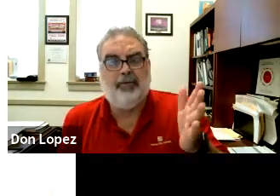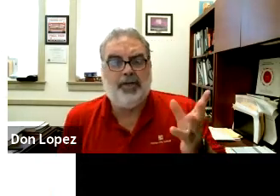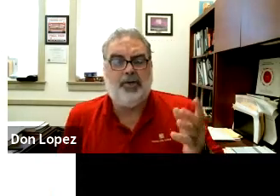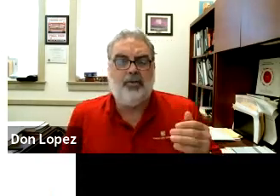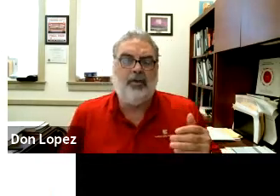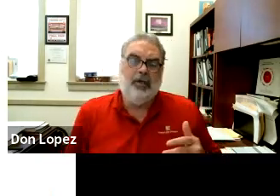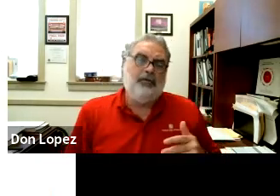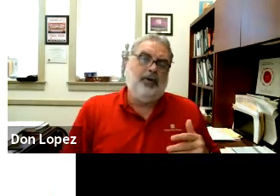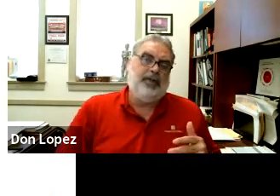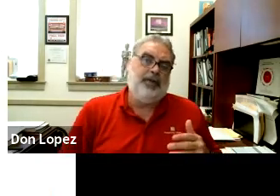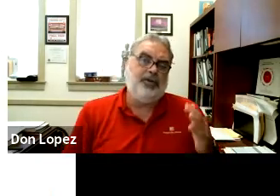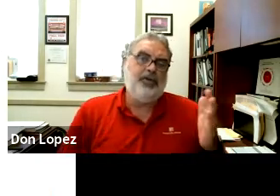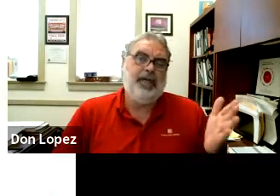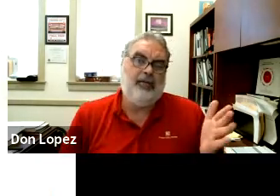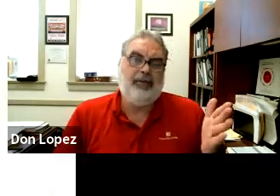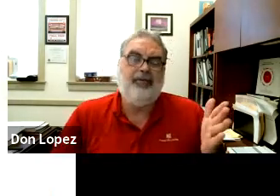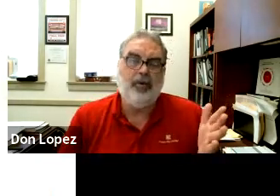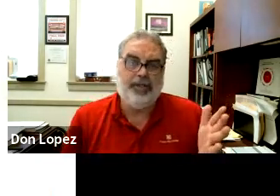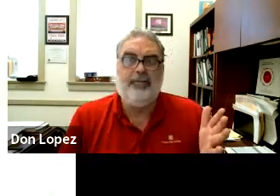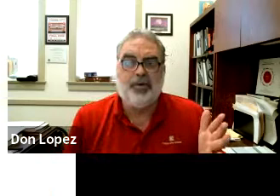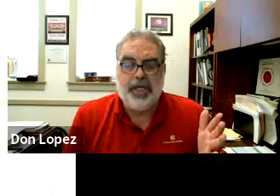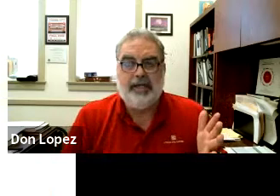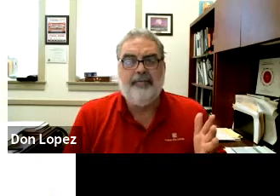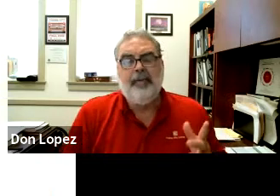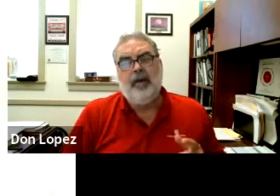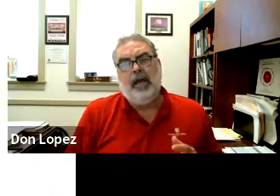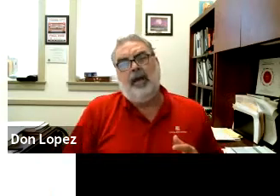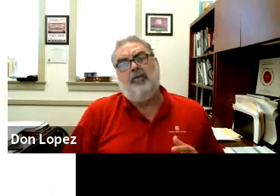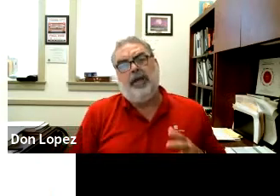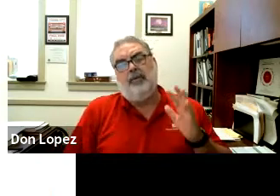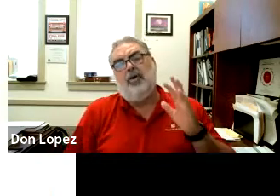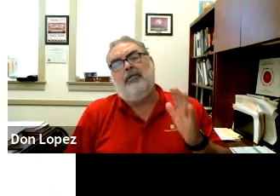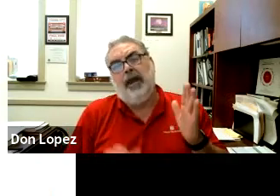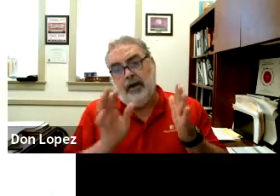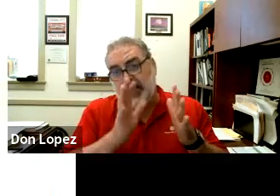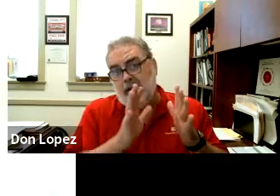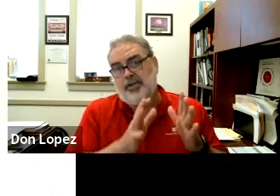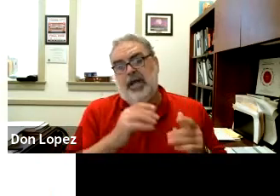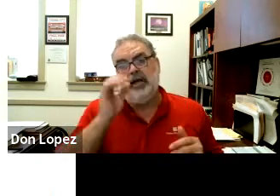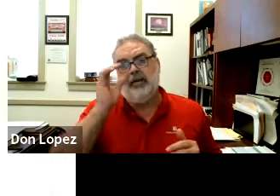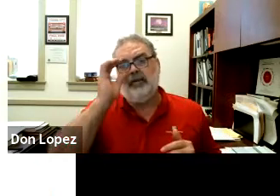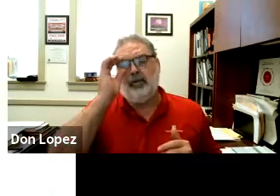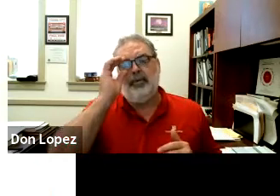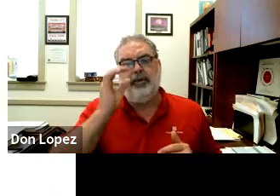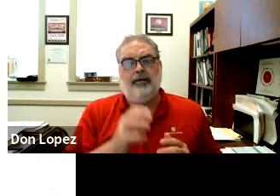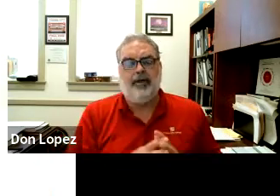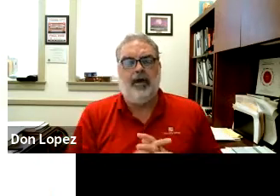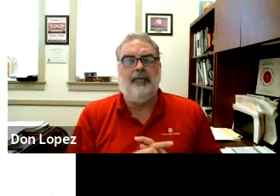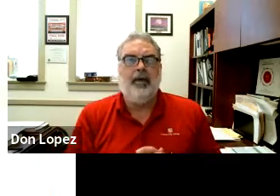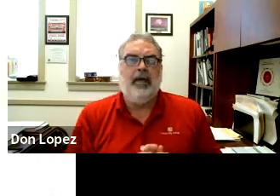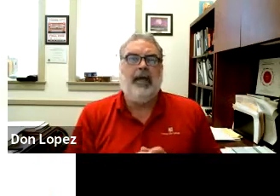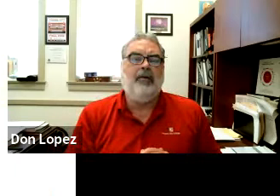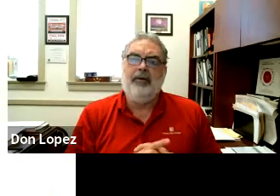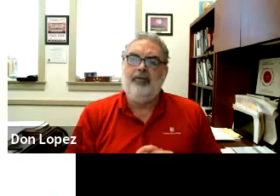minimum threshold for institutions at roughly 14%. And we were very close to that number for a period of